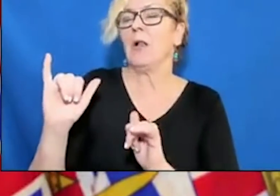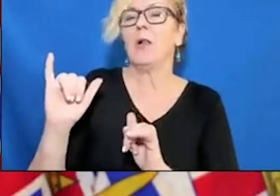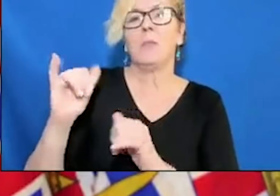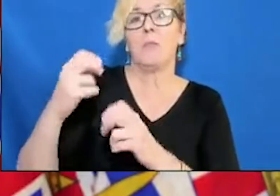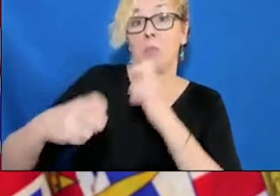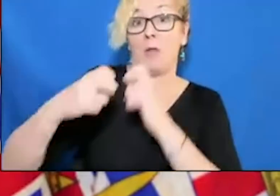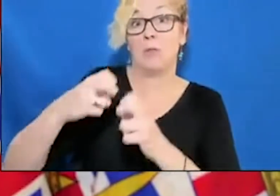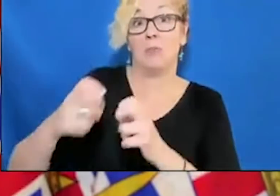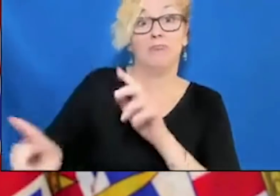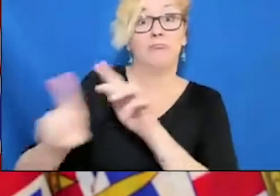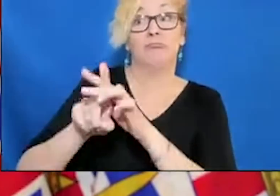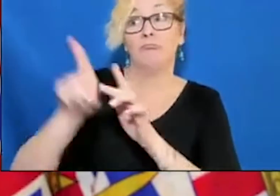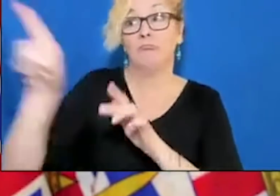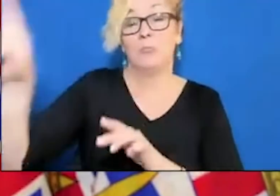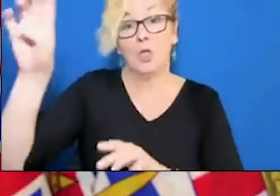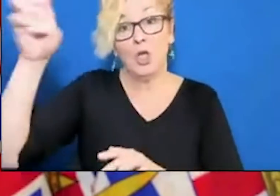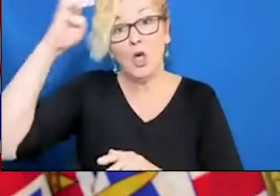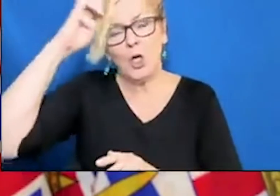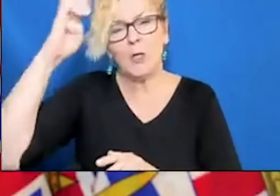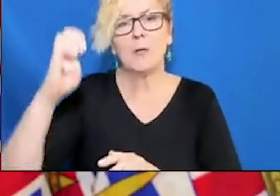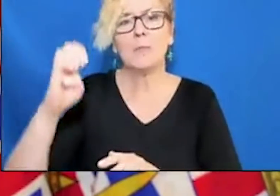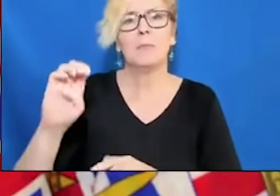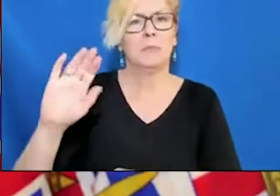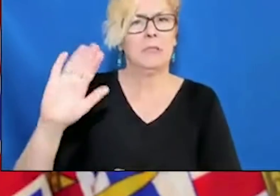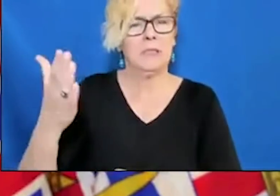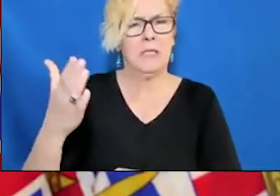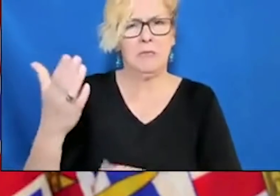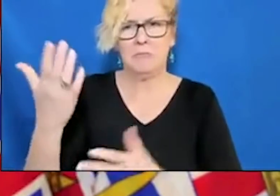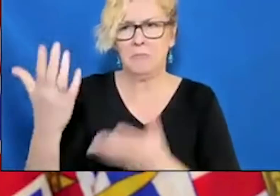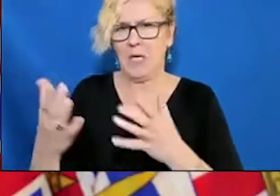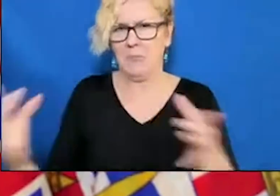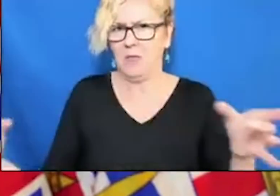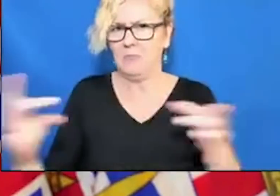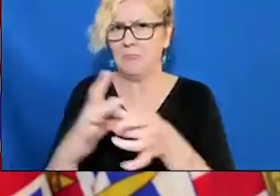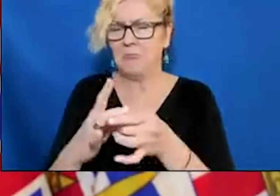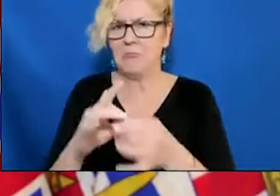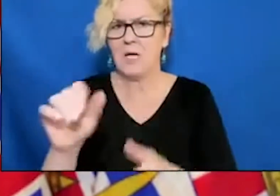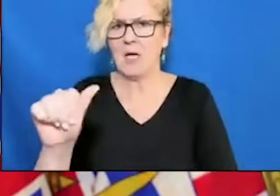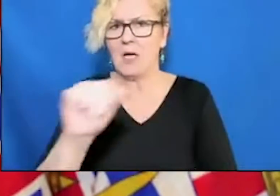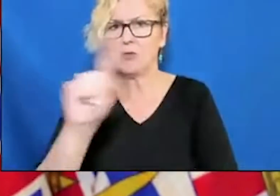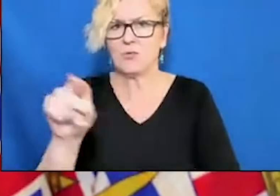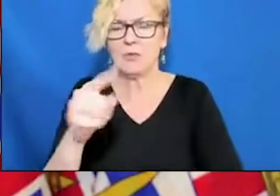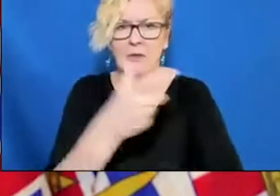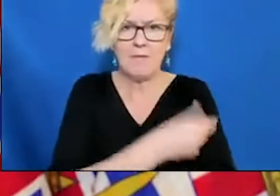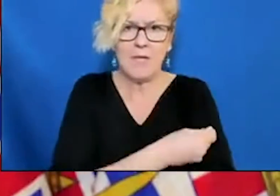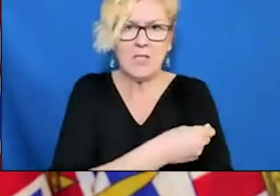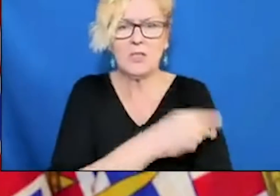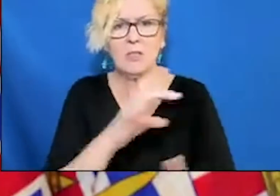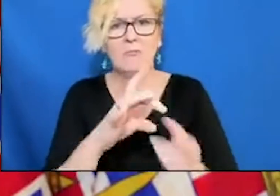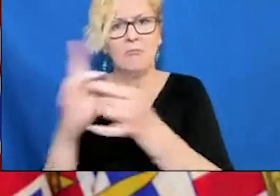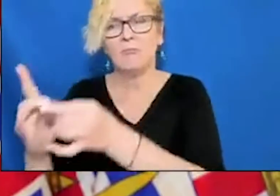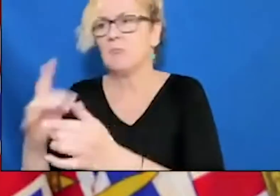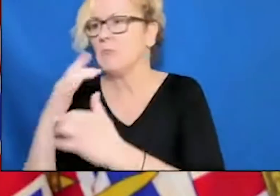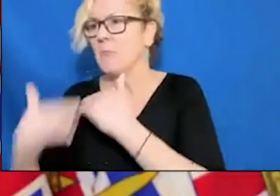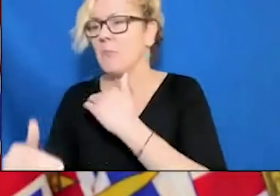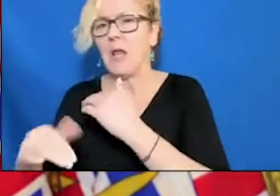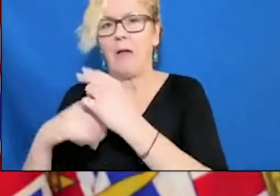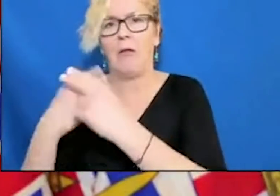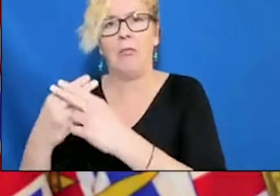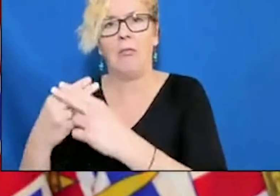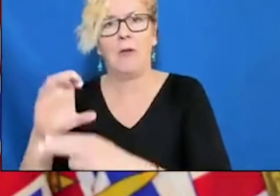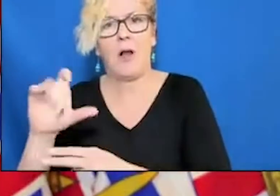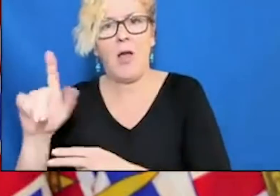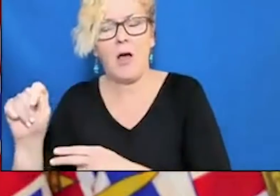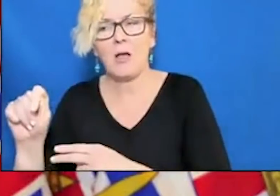rare, and with vaccinations in the millions being given out around the world. We know